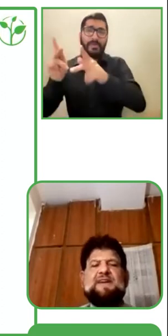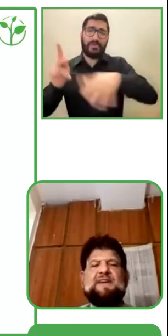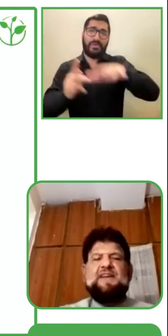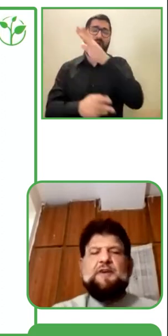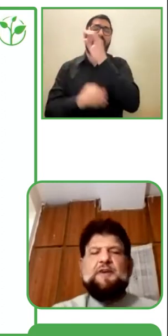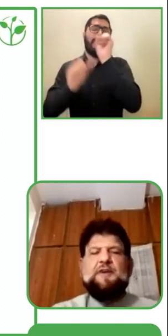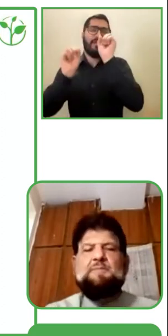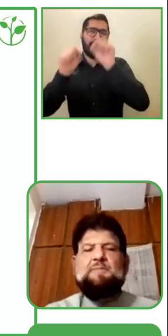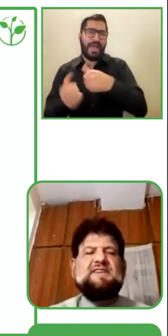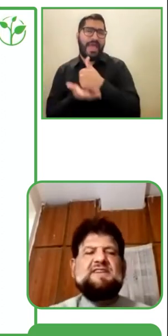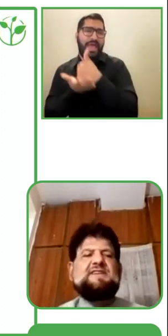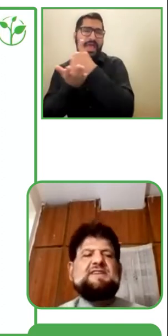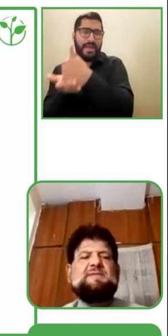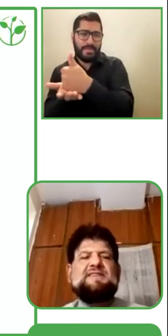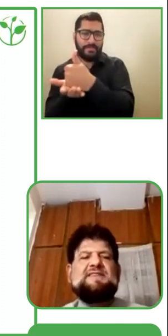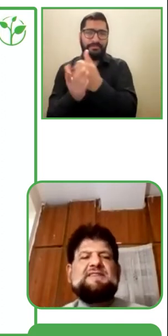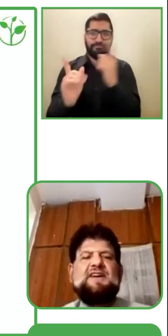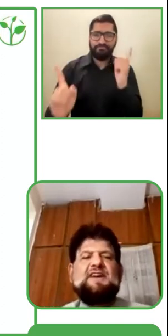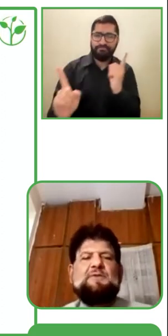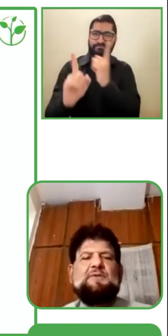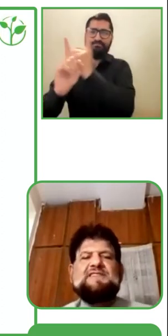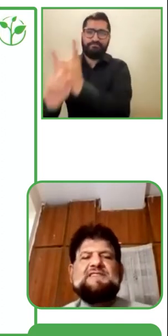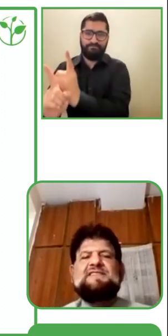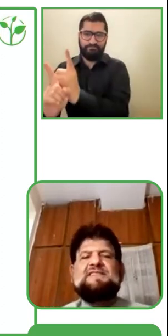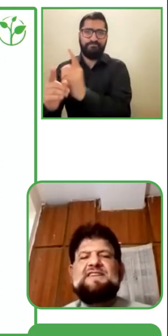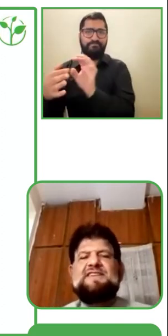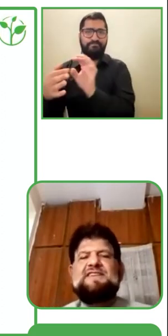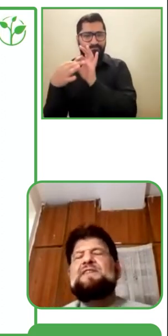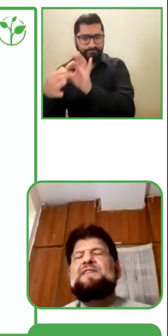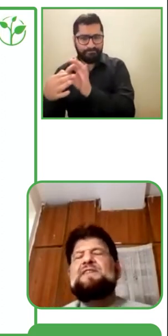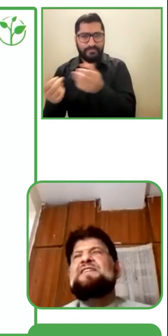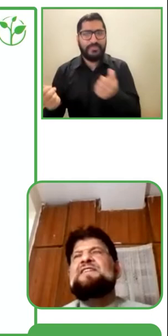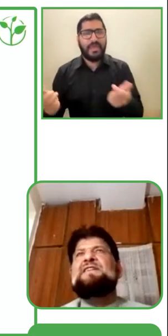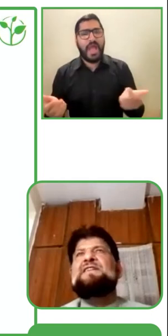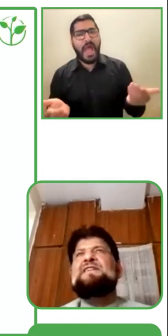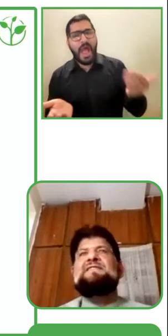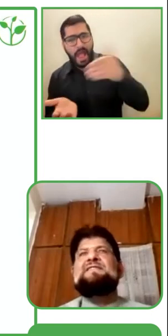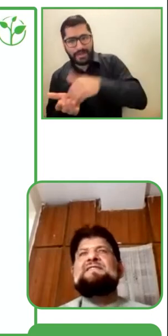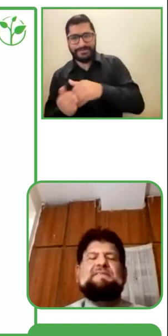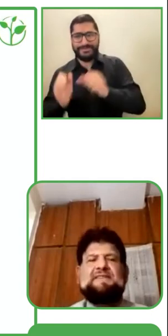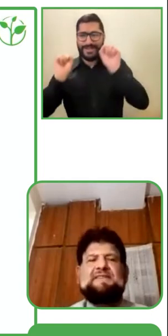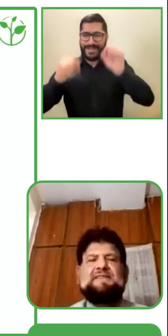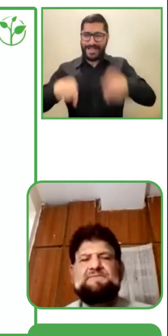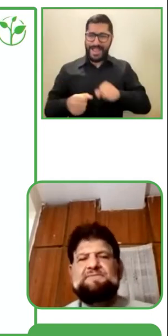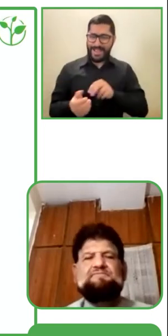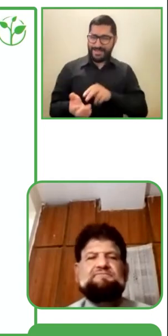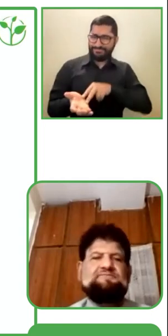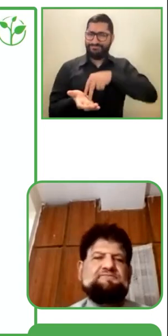that equip persons with disabilities with the skills needed to live an independent life.